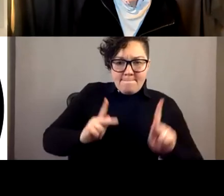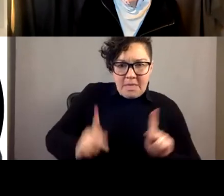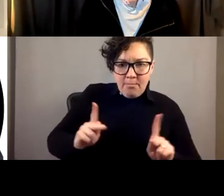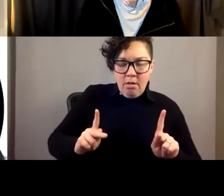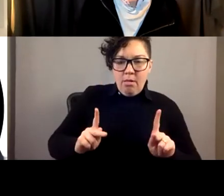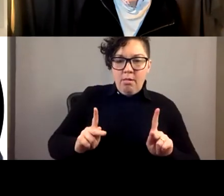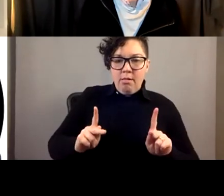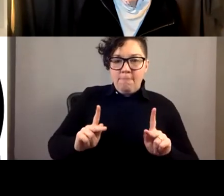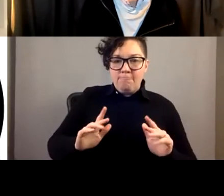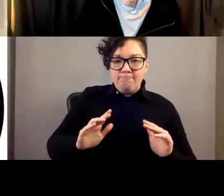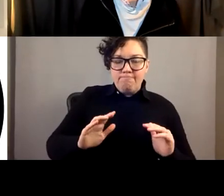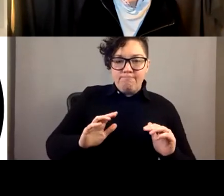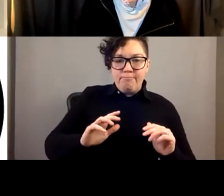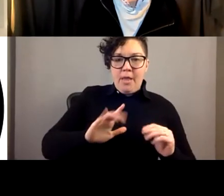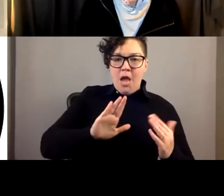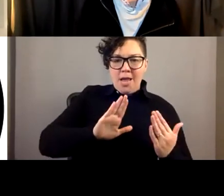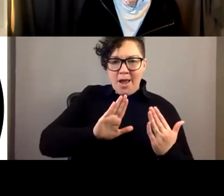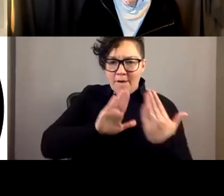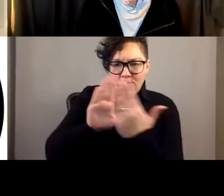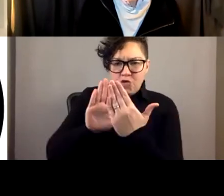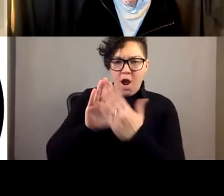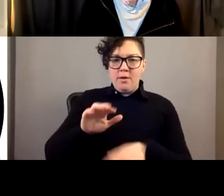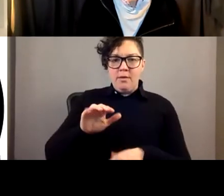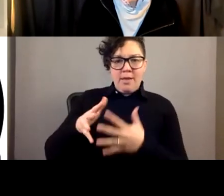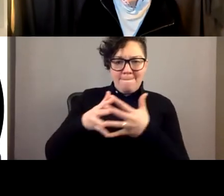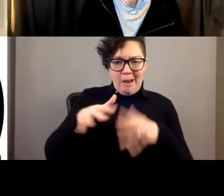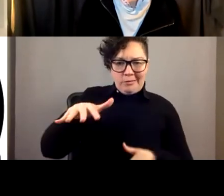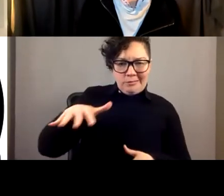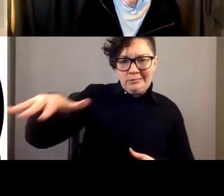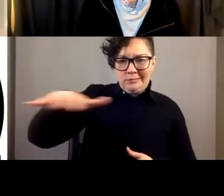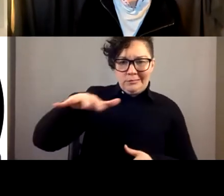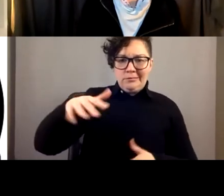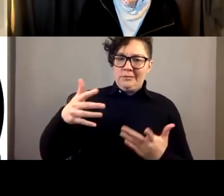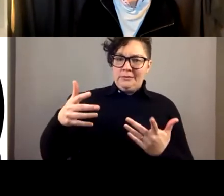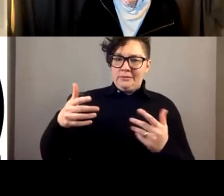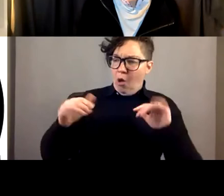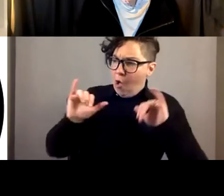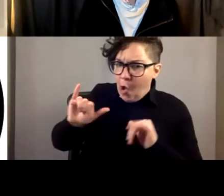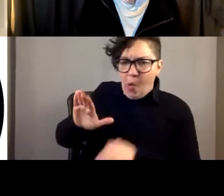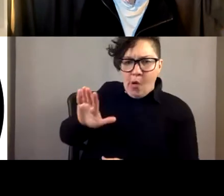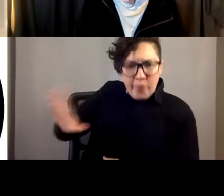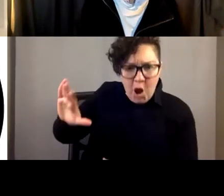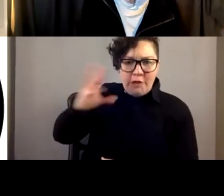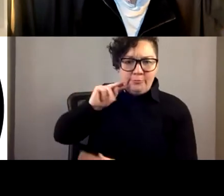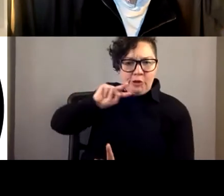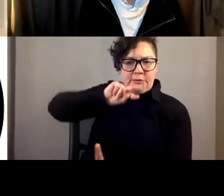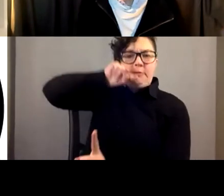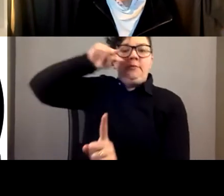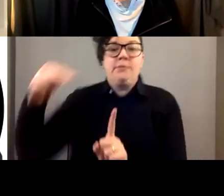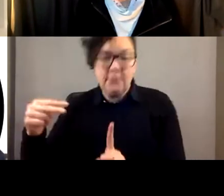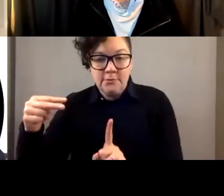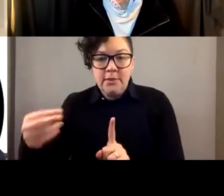confront the other America across the divide and stop universalizing their experience as normative?